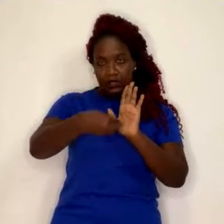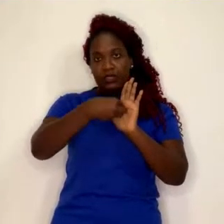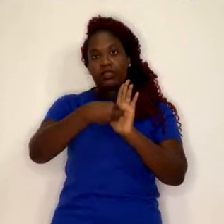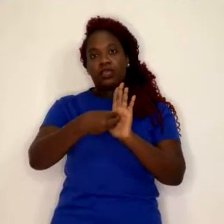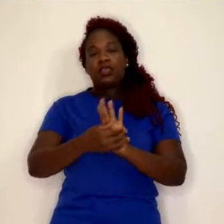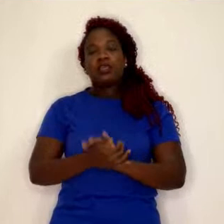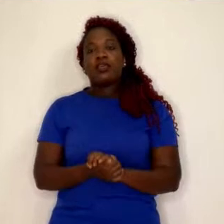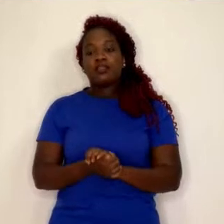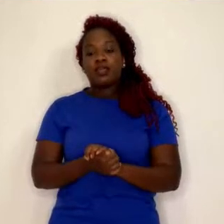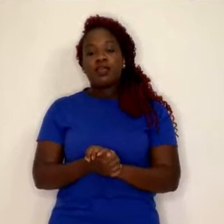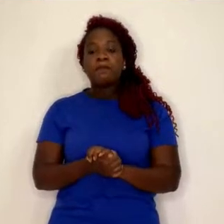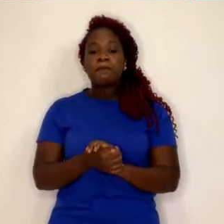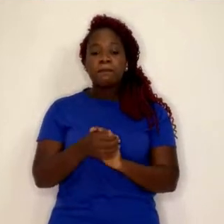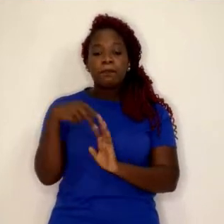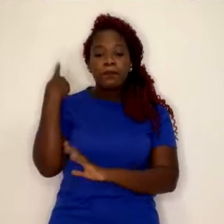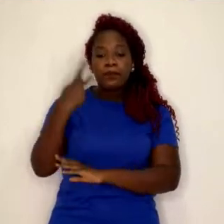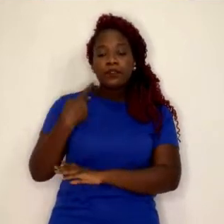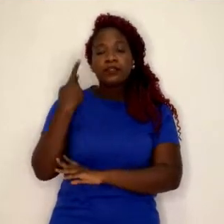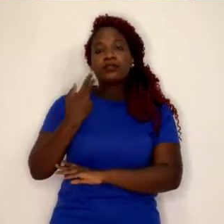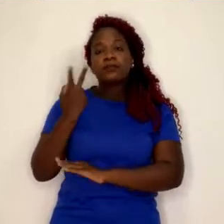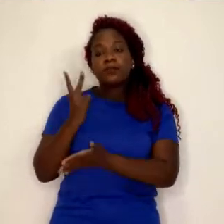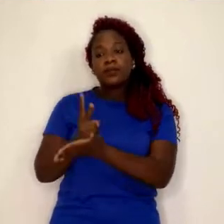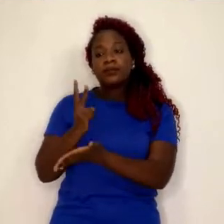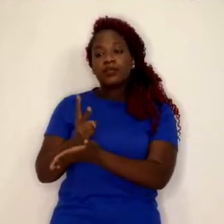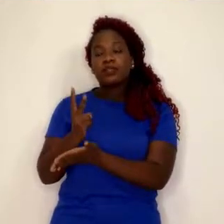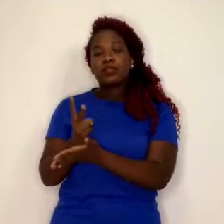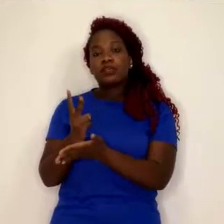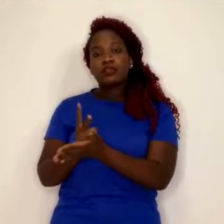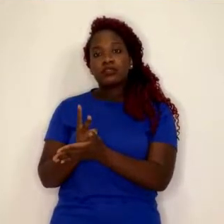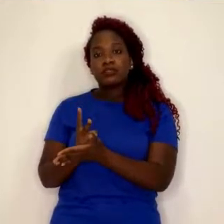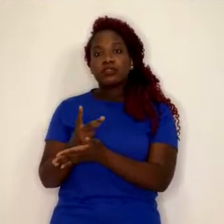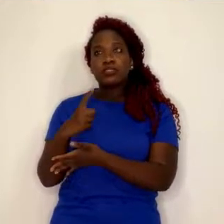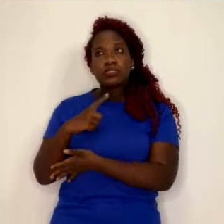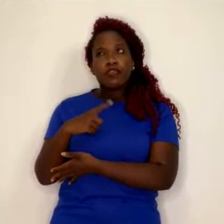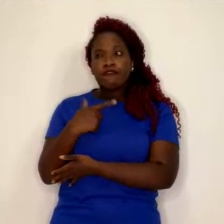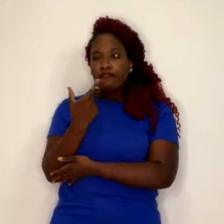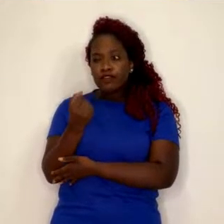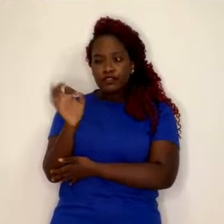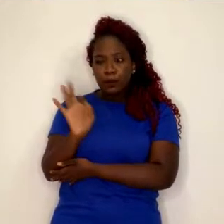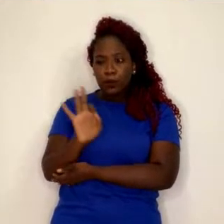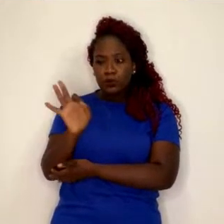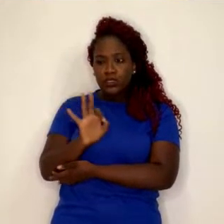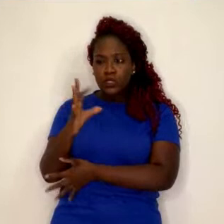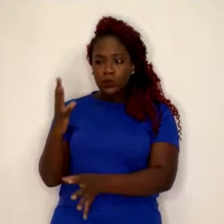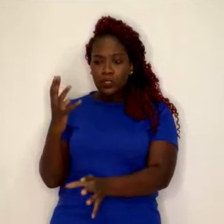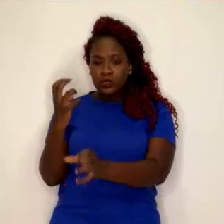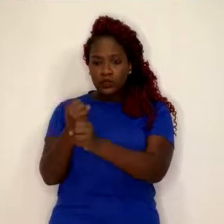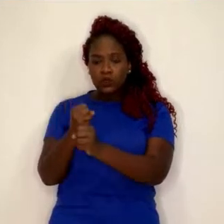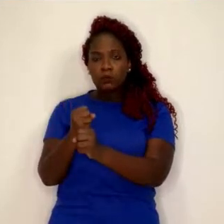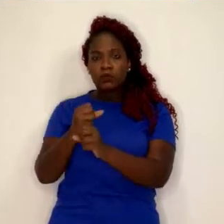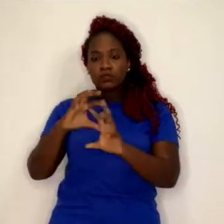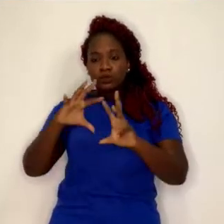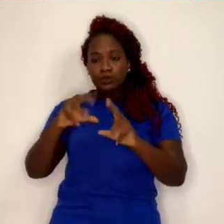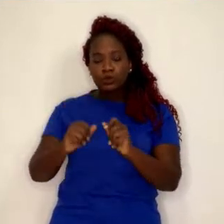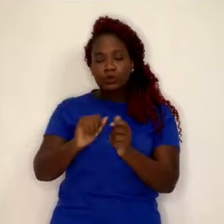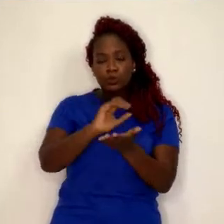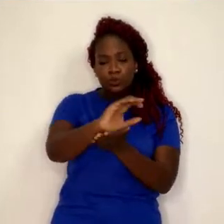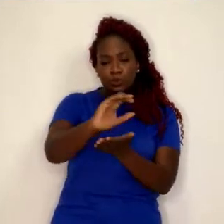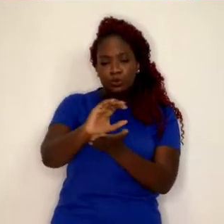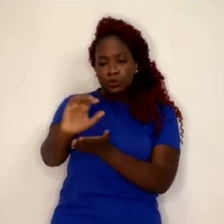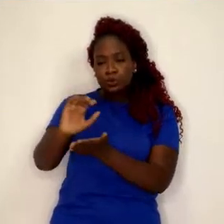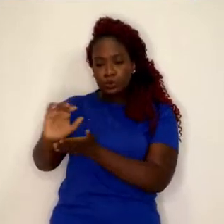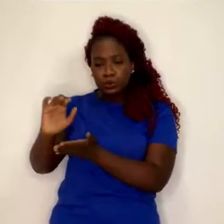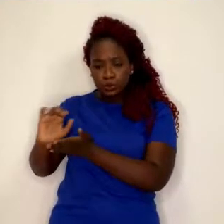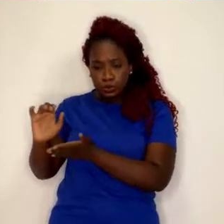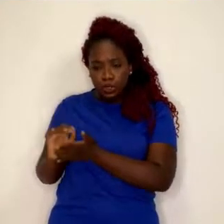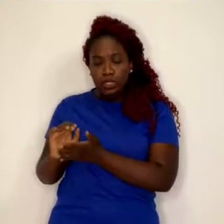transformed this as a permanent policy, it's going to be a support 20% of